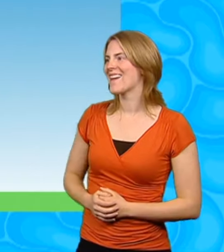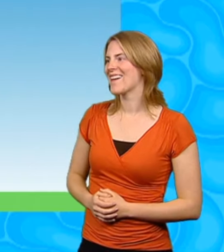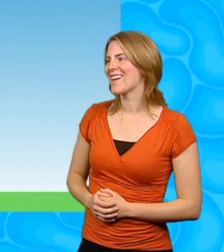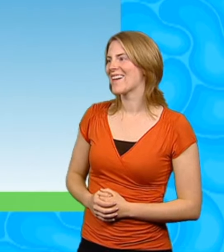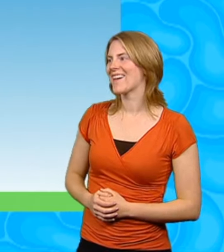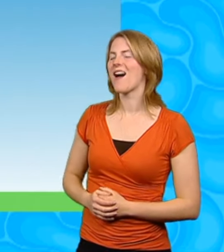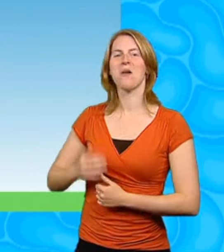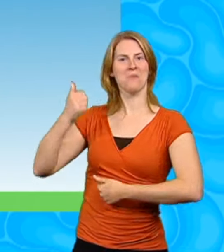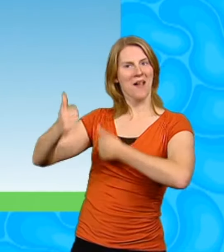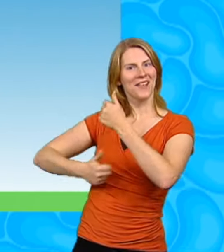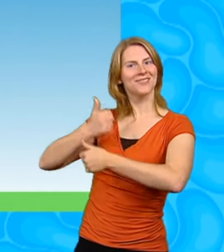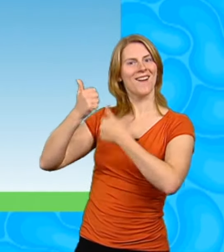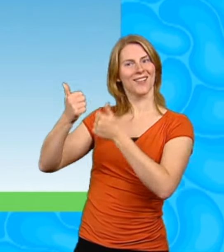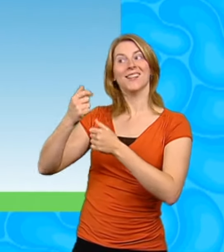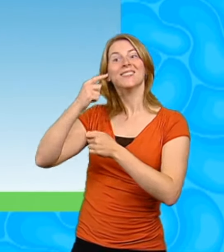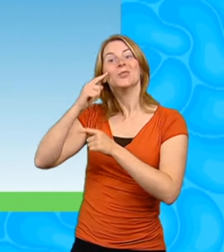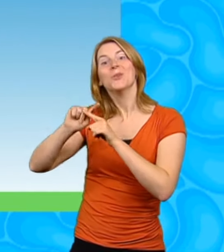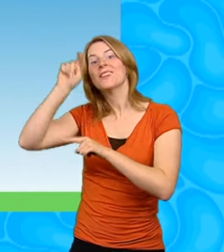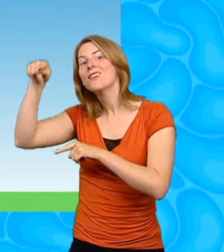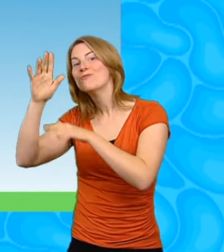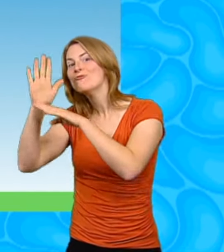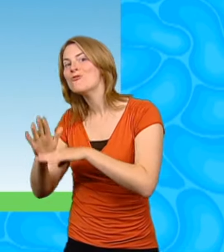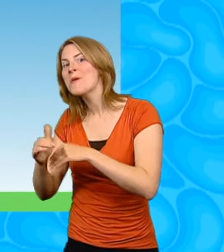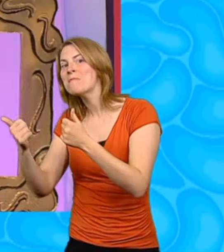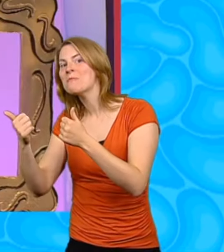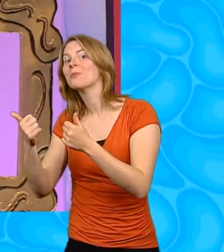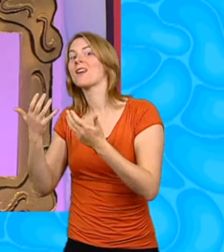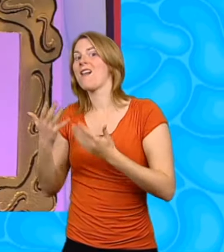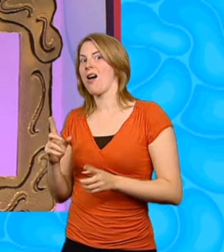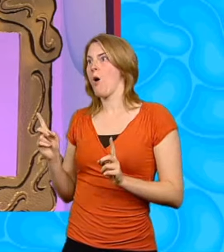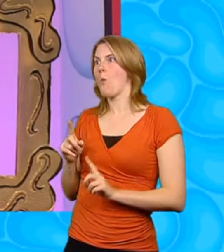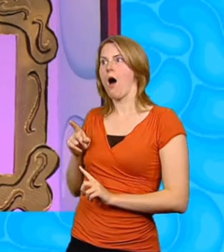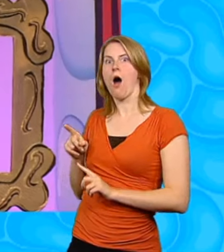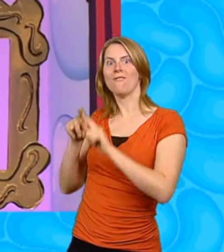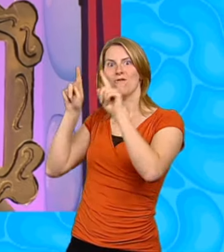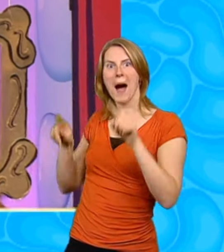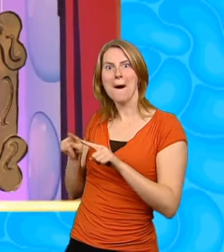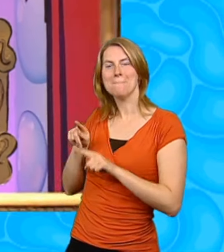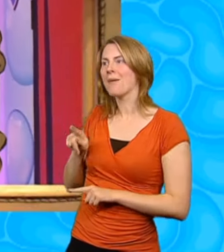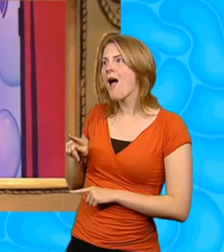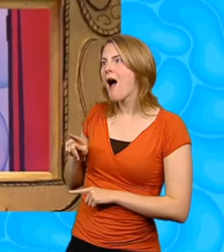Done, everybody. See you next time. But now it's time to frame it.